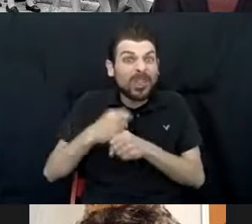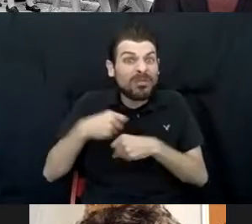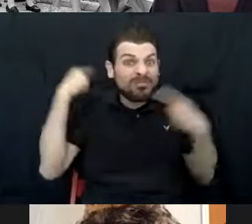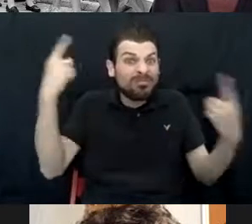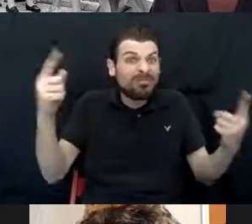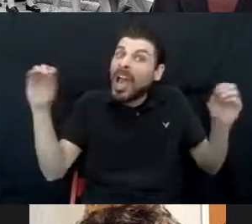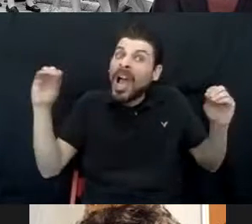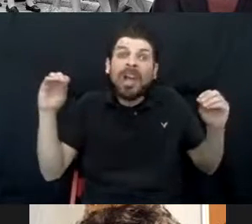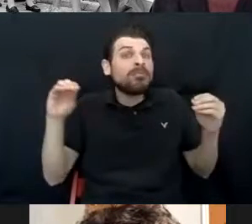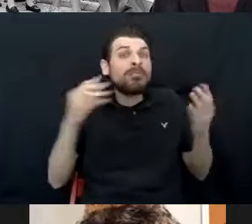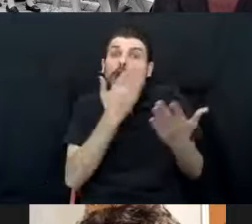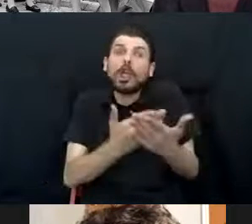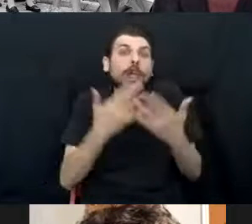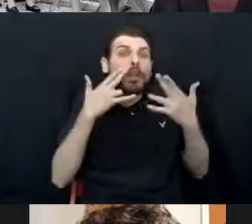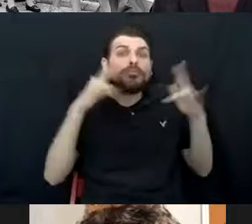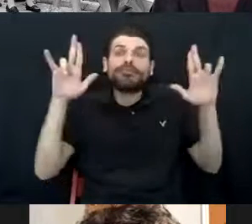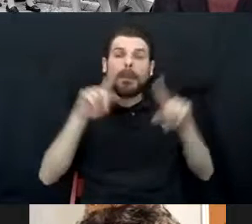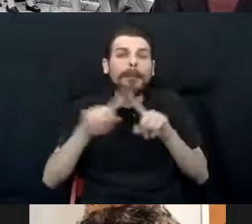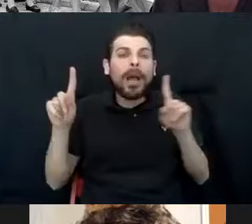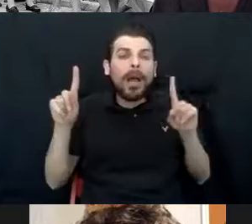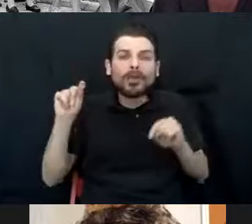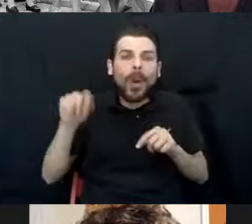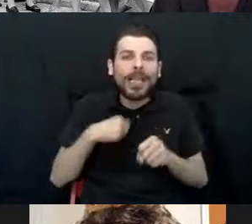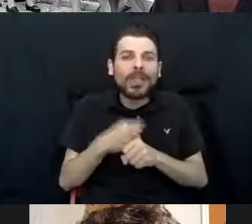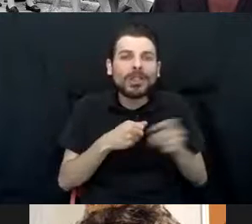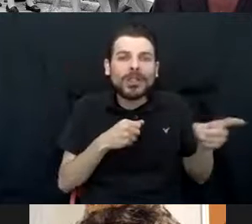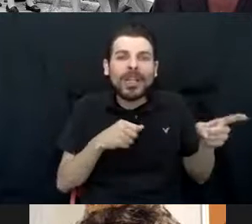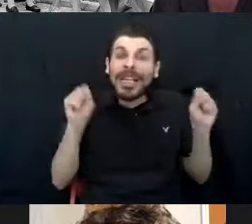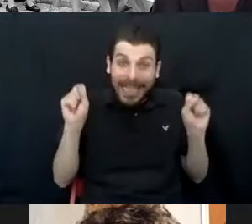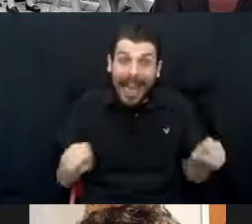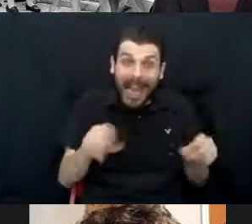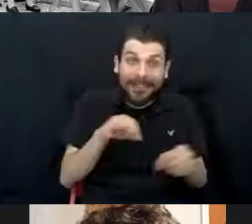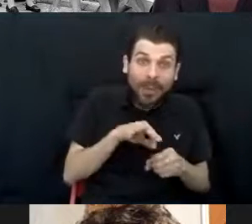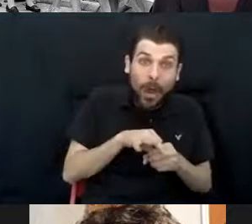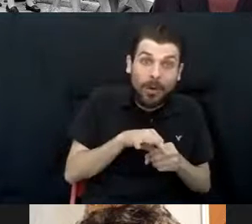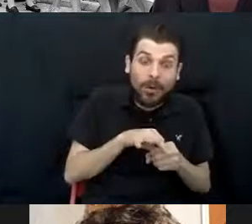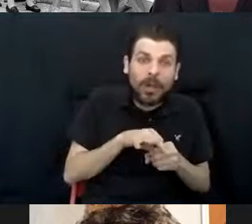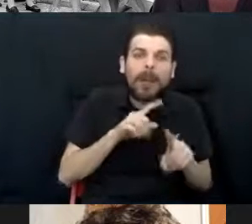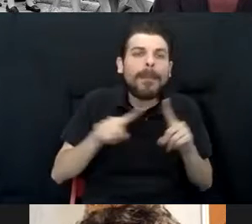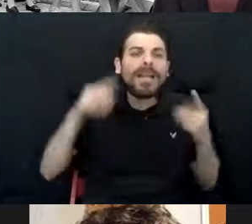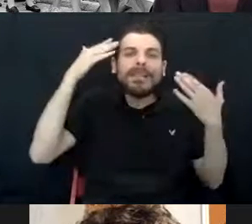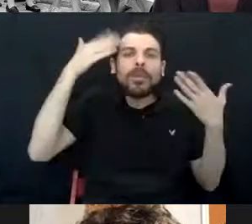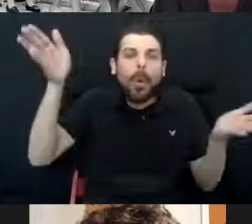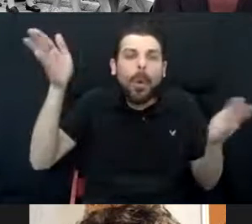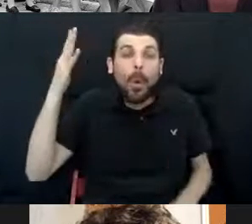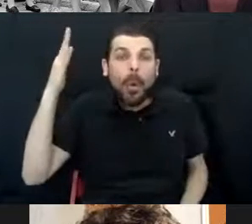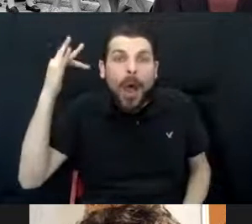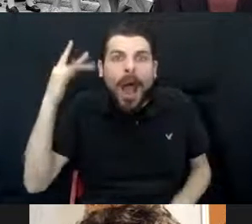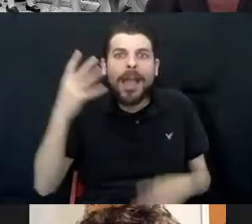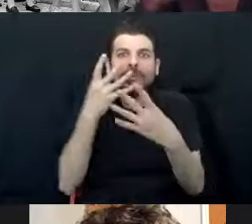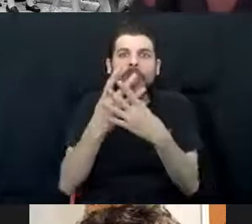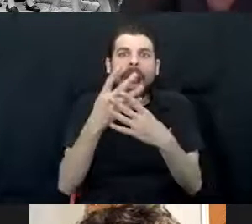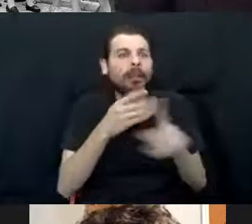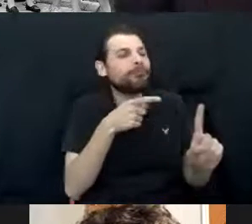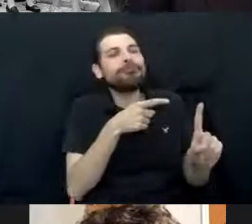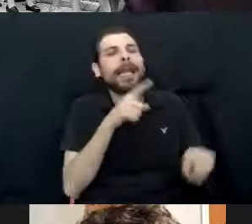is, all those 20 years, she could have voted. I had to convince her